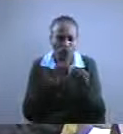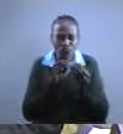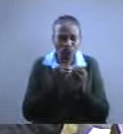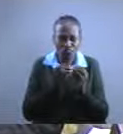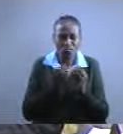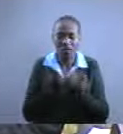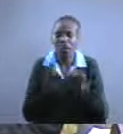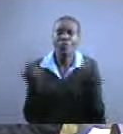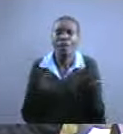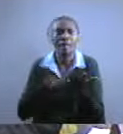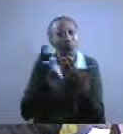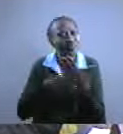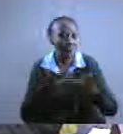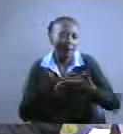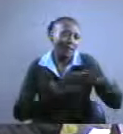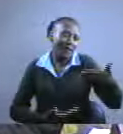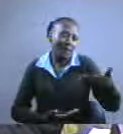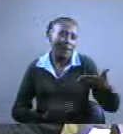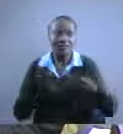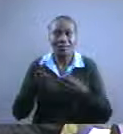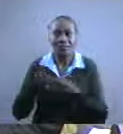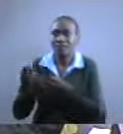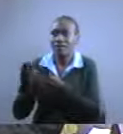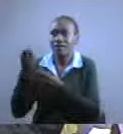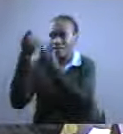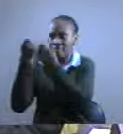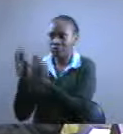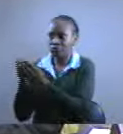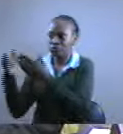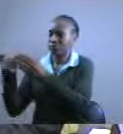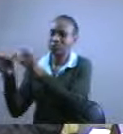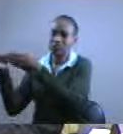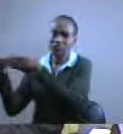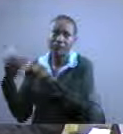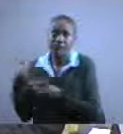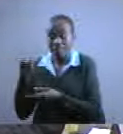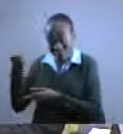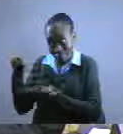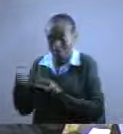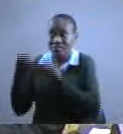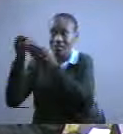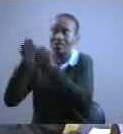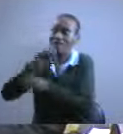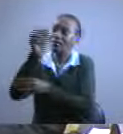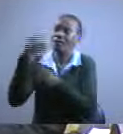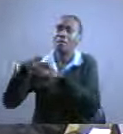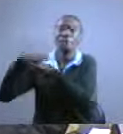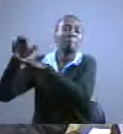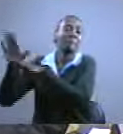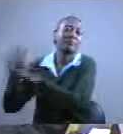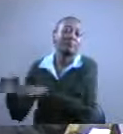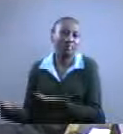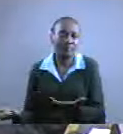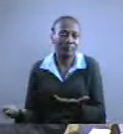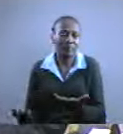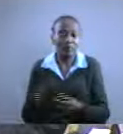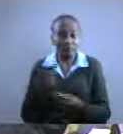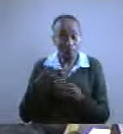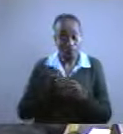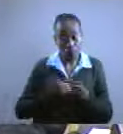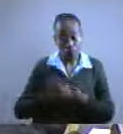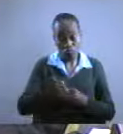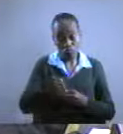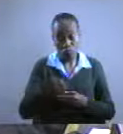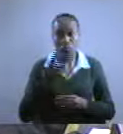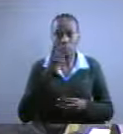policy paper, A Safer Financial Sector to Serve South Africa Better. And we can expect to see more in a shift towards the Twin